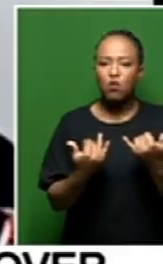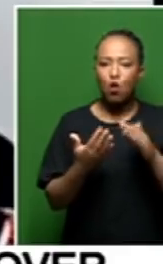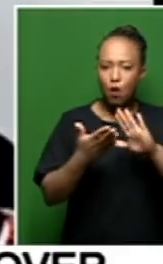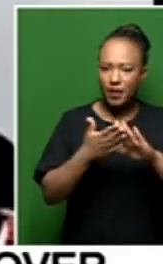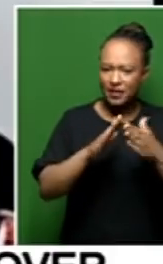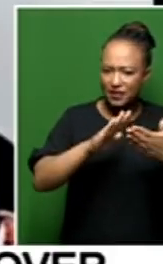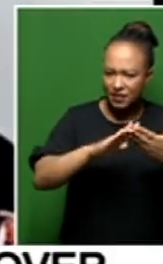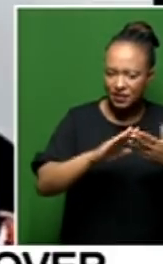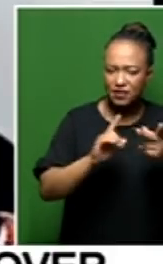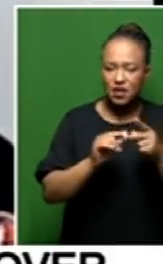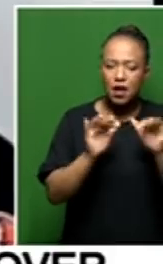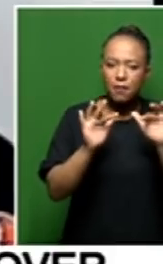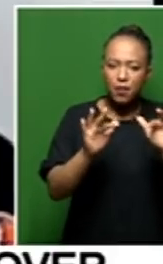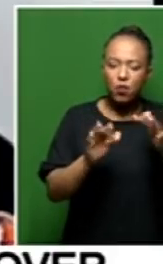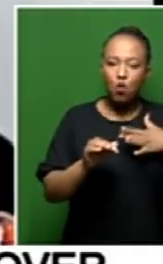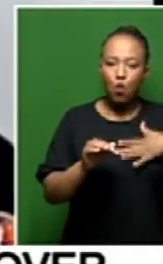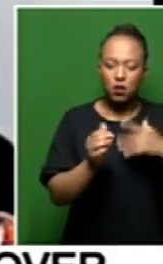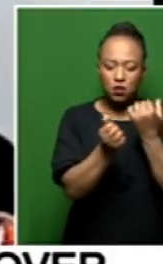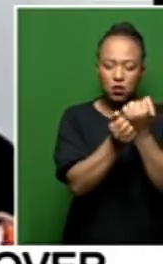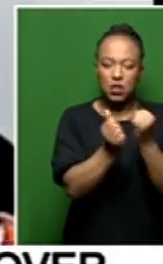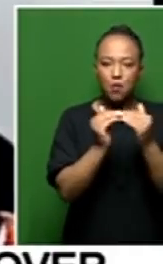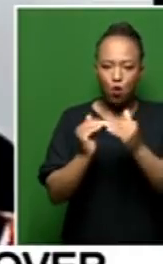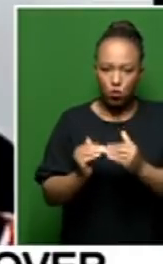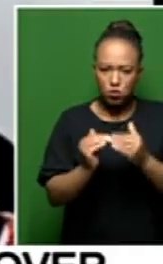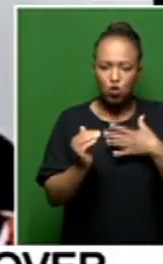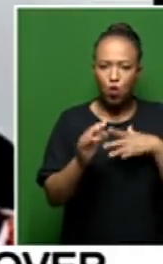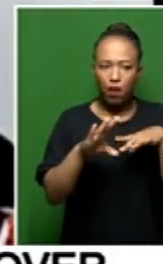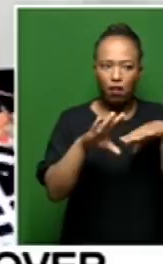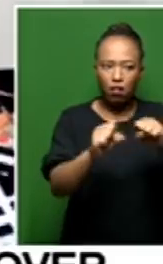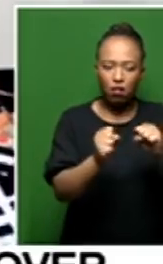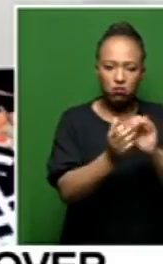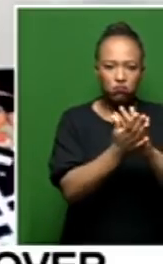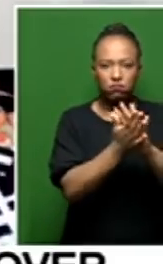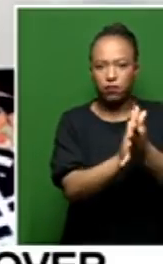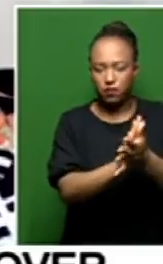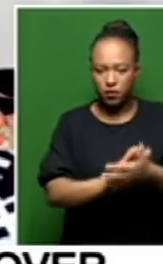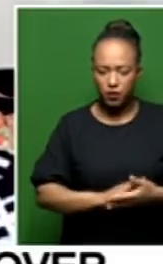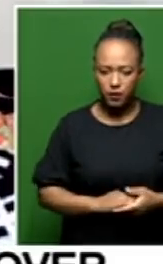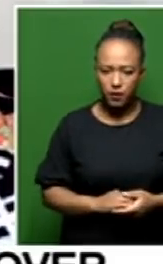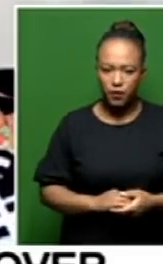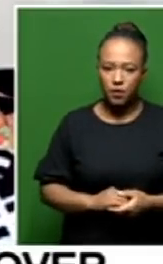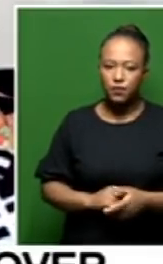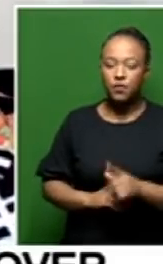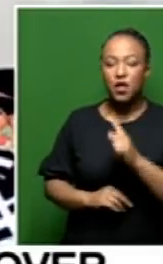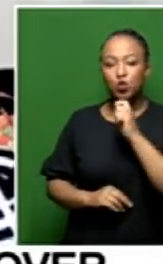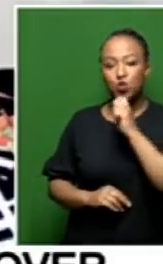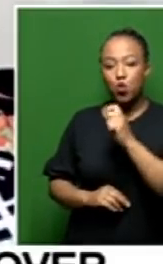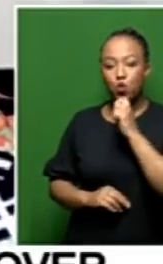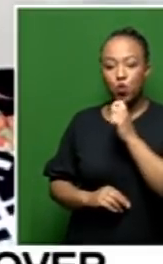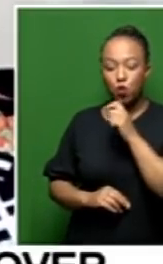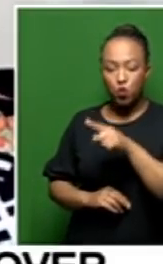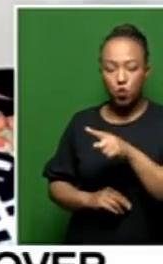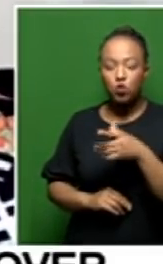and as people who want democracy not to be hijacked. Well, this is true, and you juxtapose